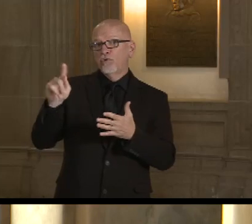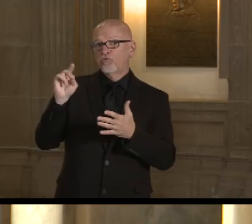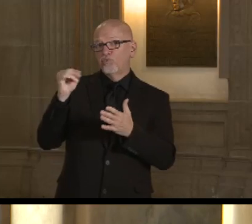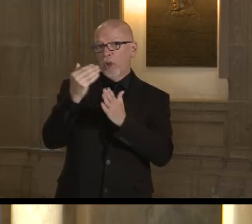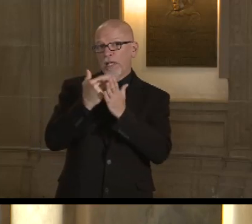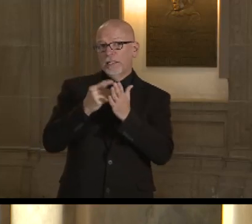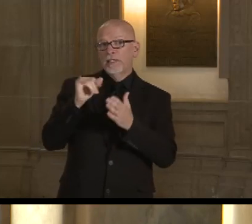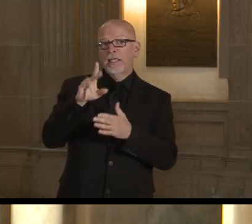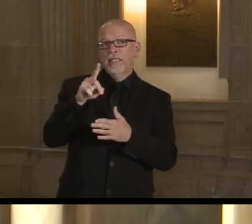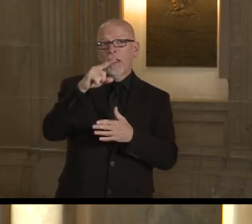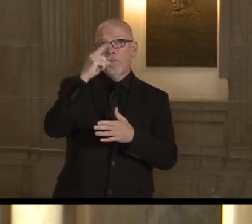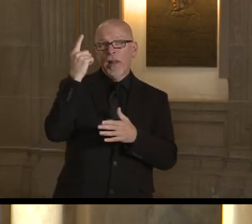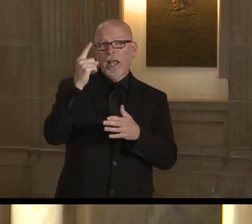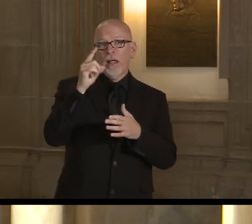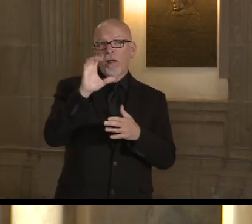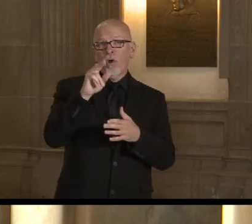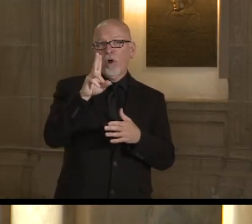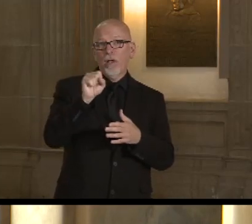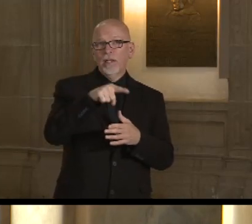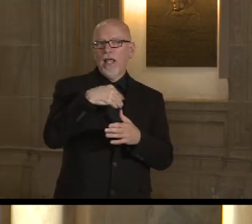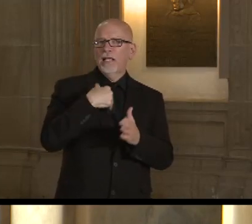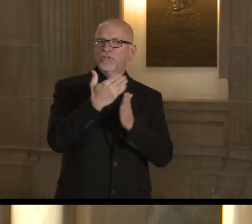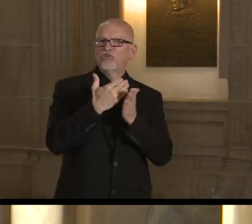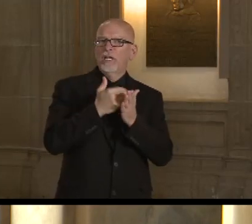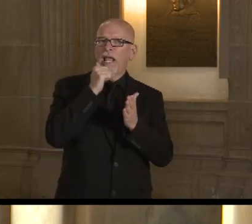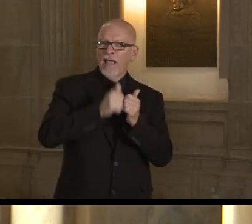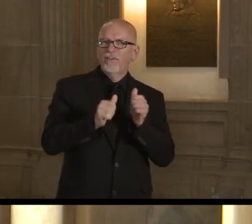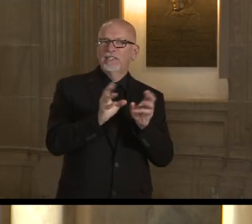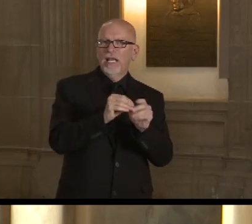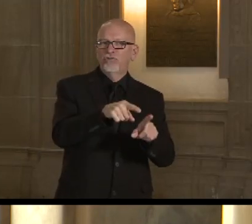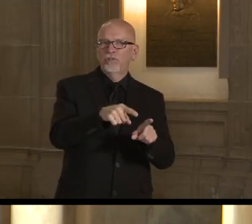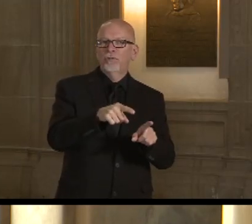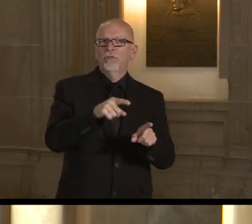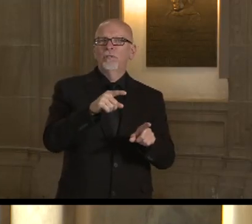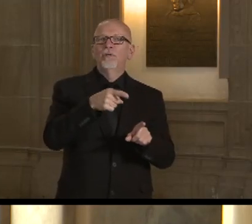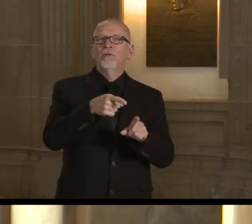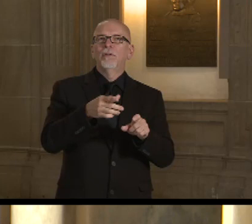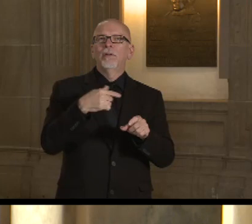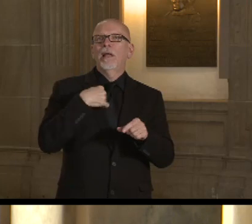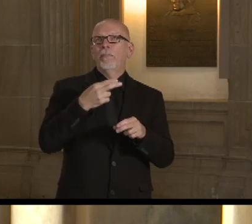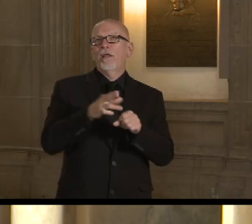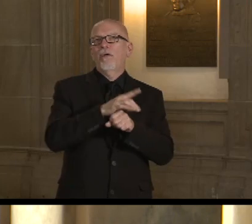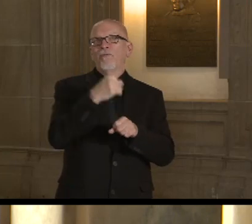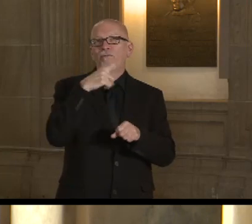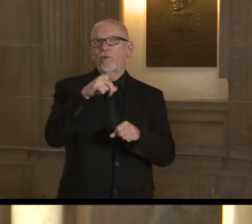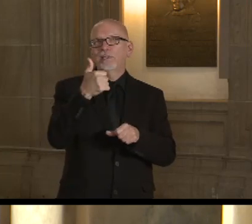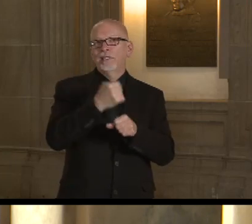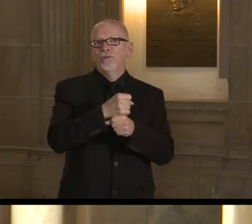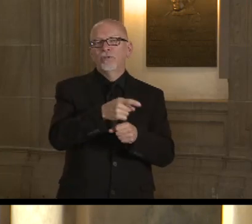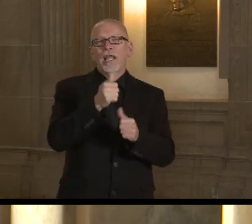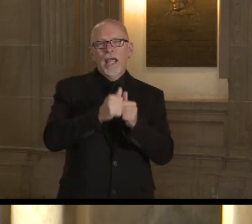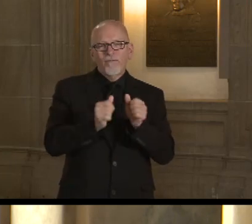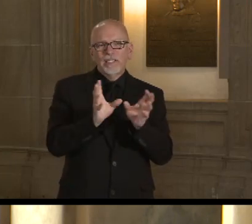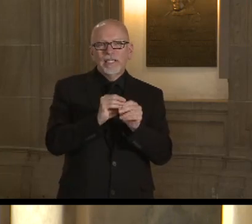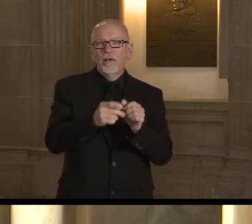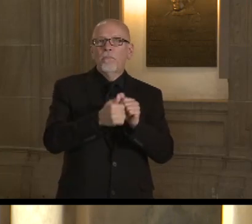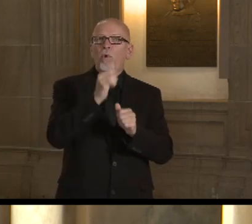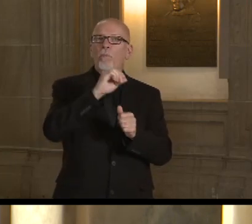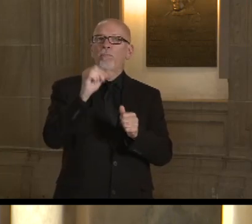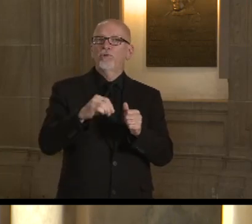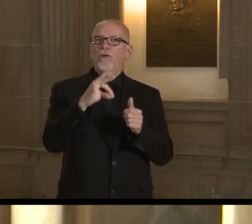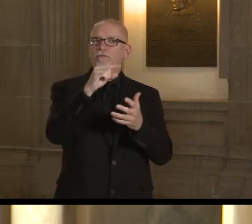the Indiana Black Legislative Caucus puts together an agenda every single session, which I've been covering for a decade now, and every single session, the vast